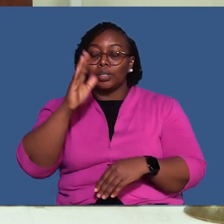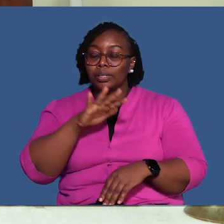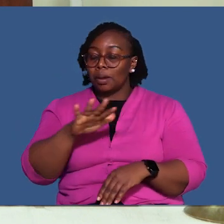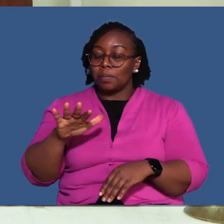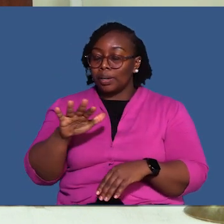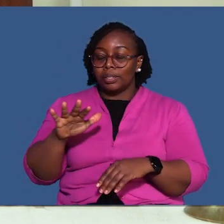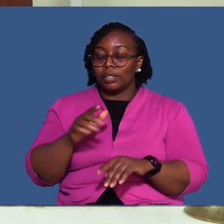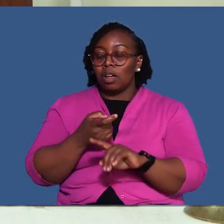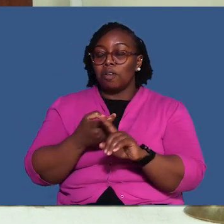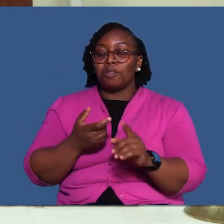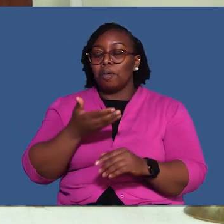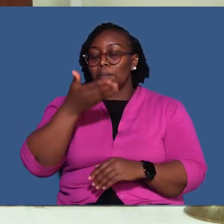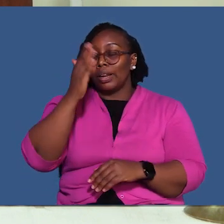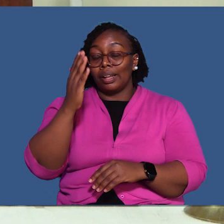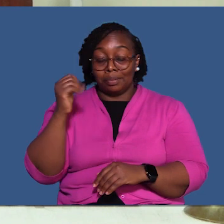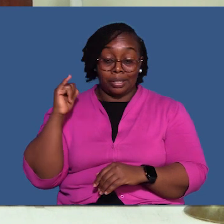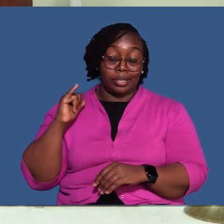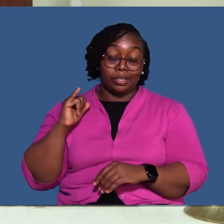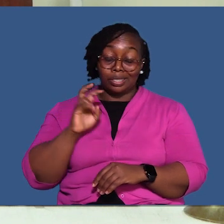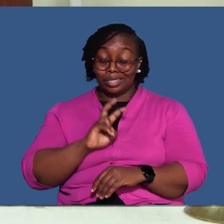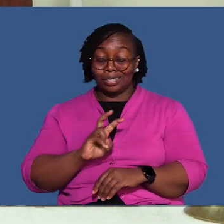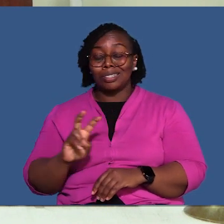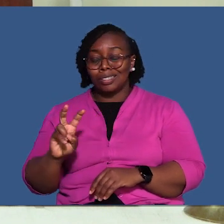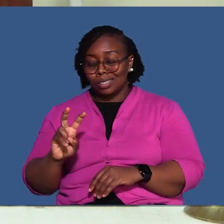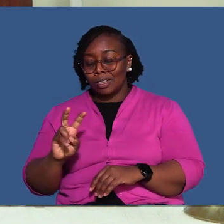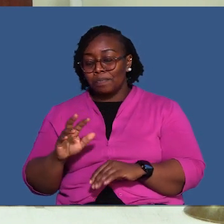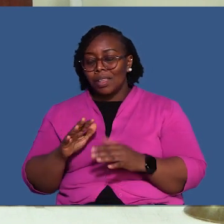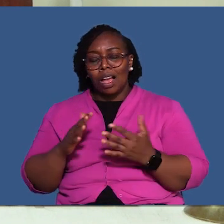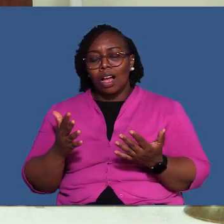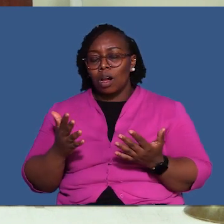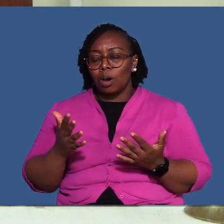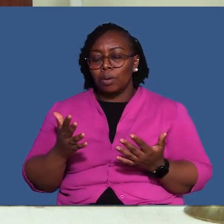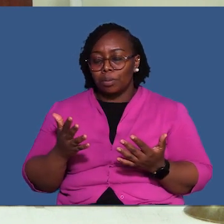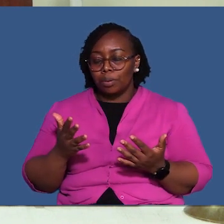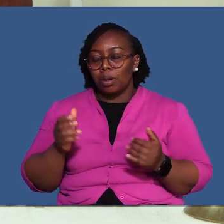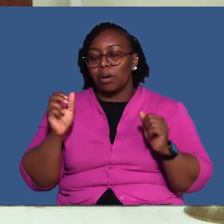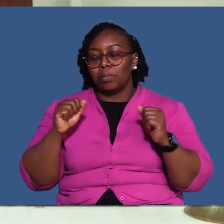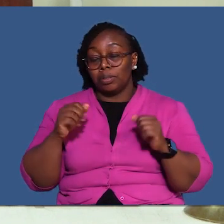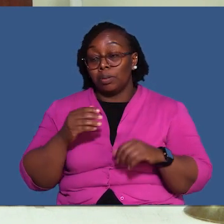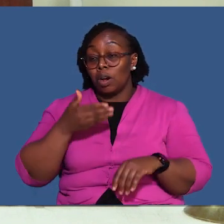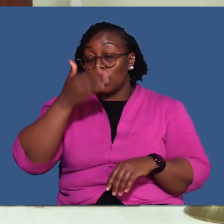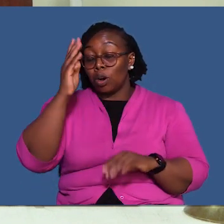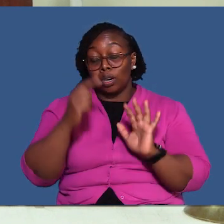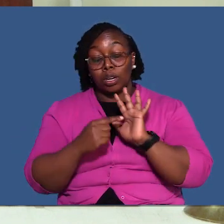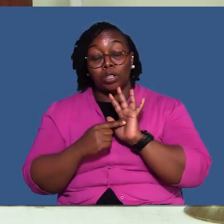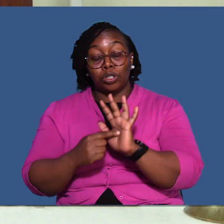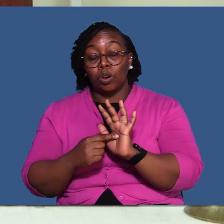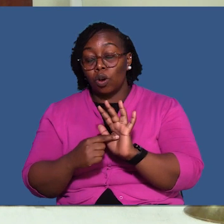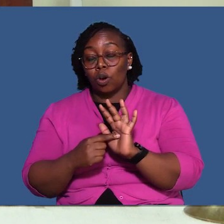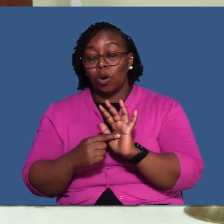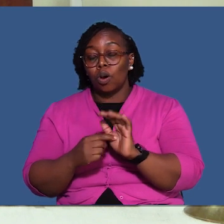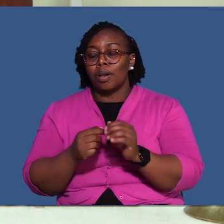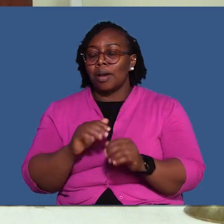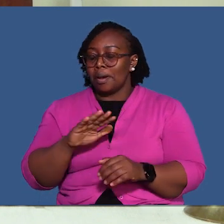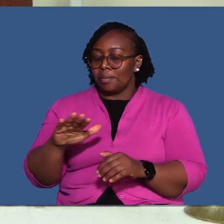his love. Yesterday we took time to see how it is that God demonstrated